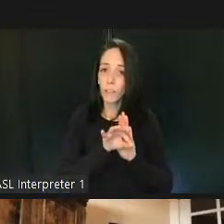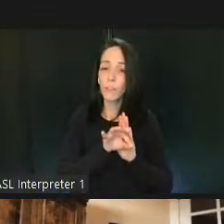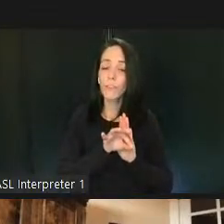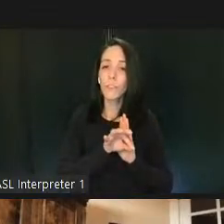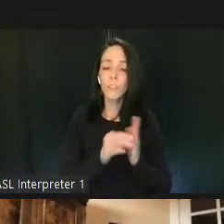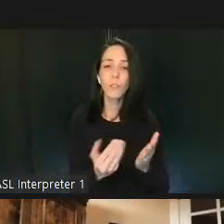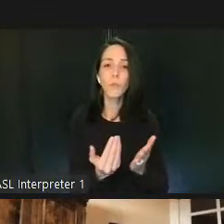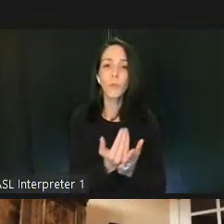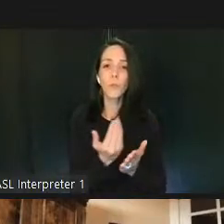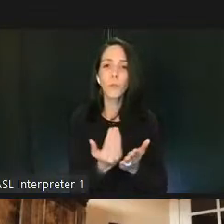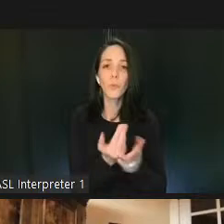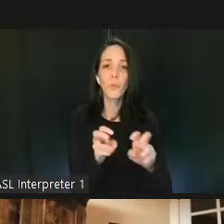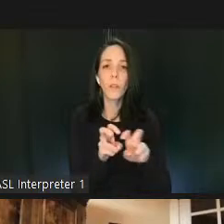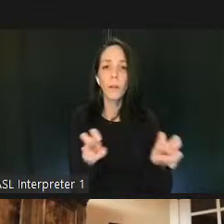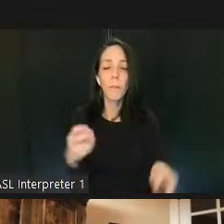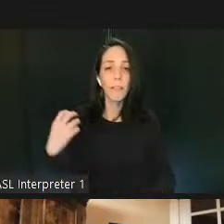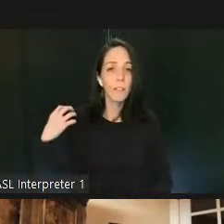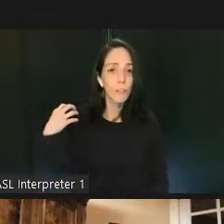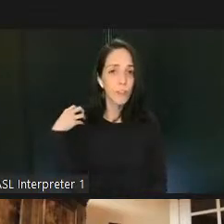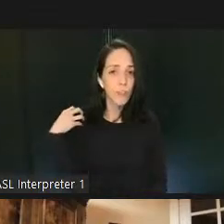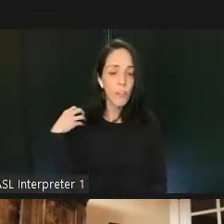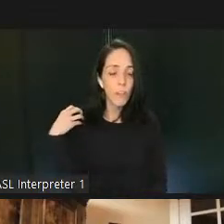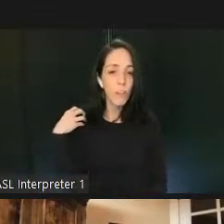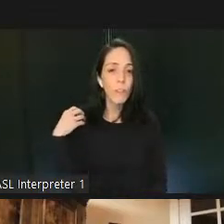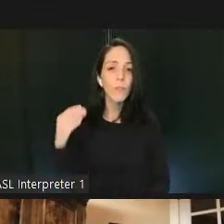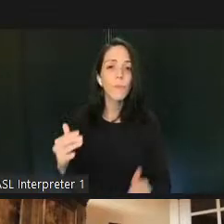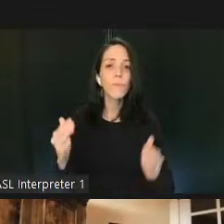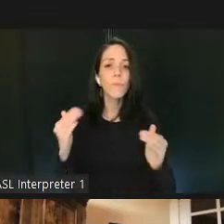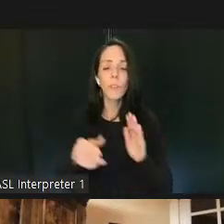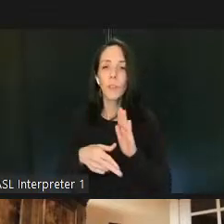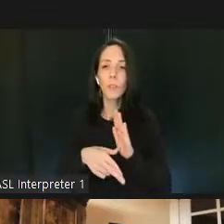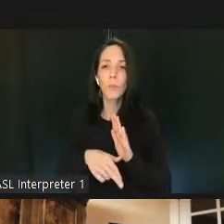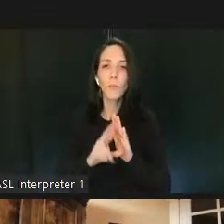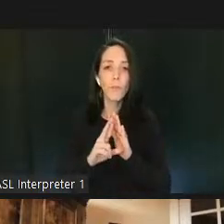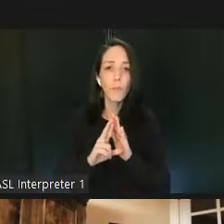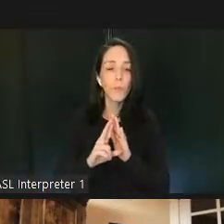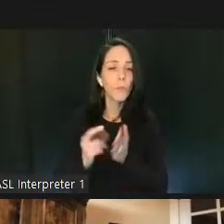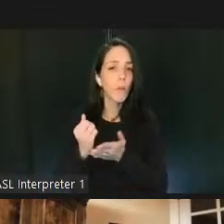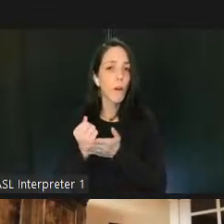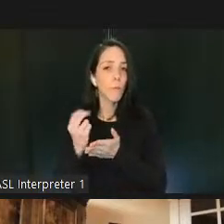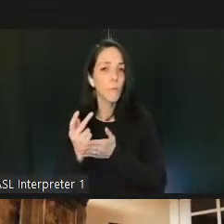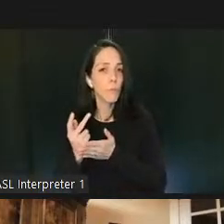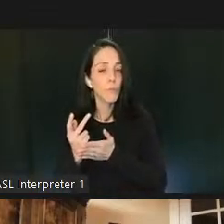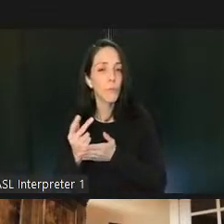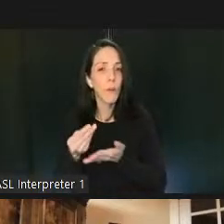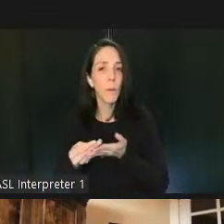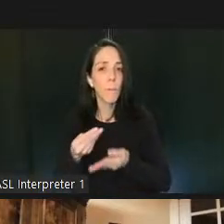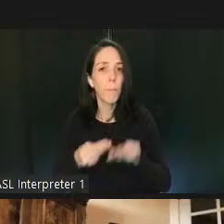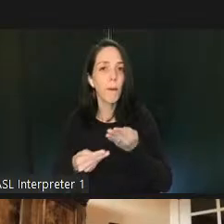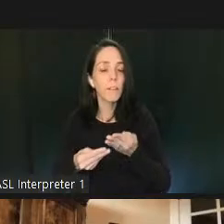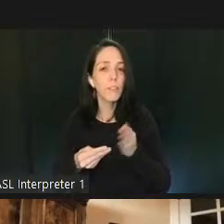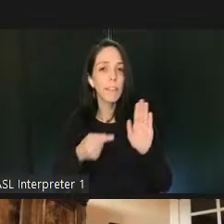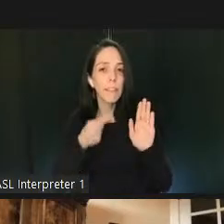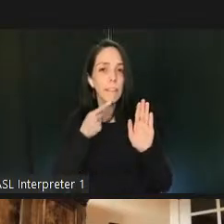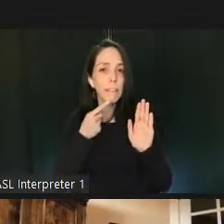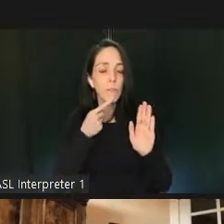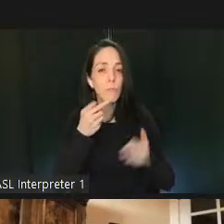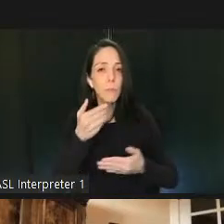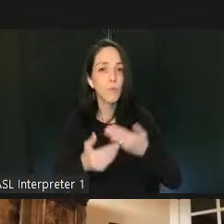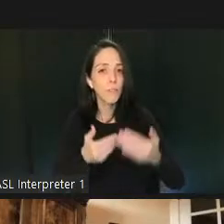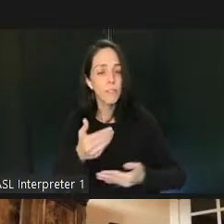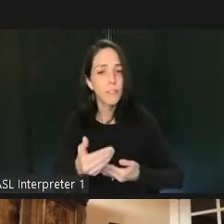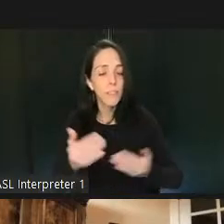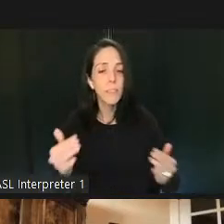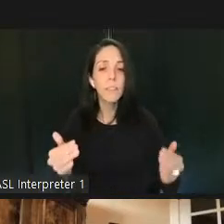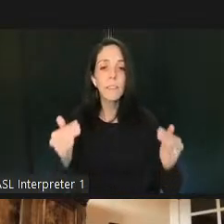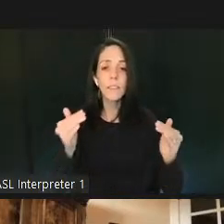new committee chair and review and adopt the budget hearing process. We'll hear this